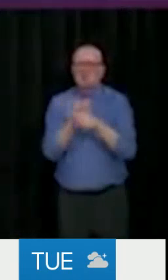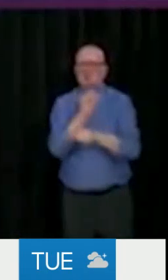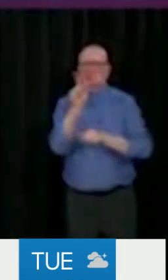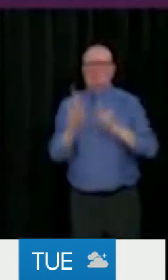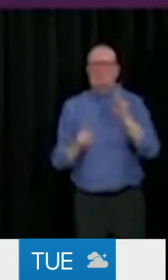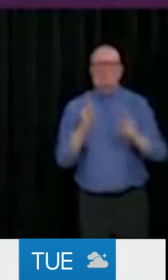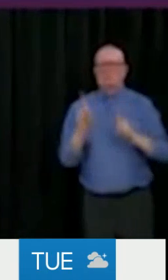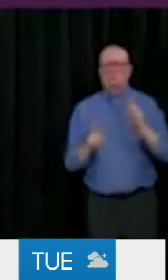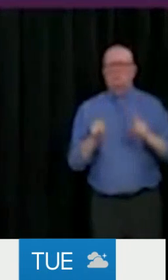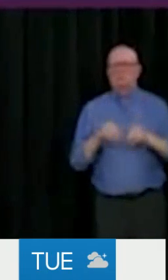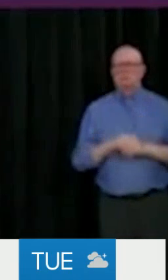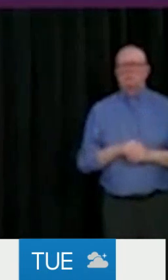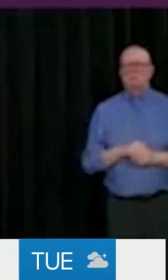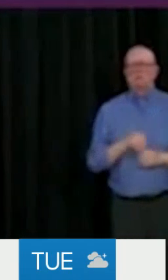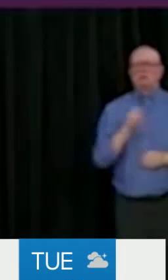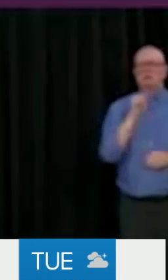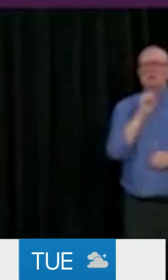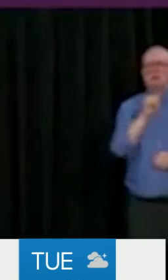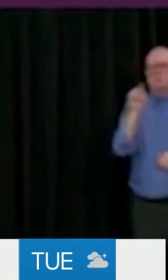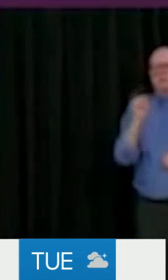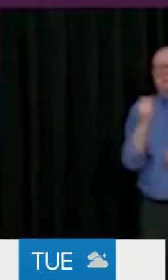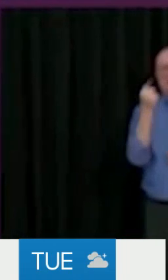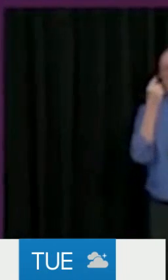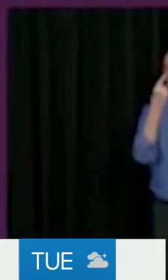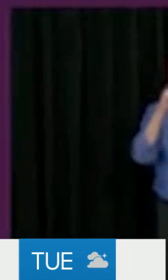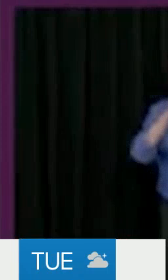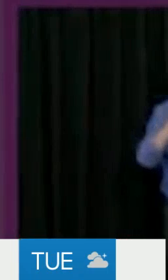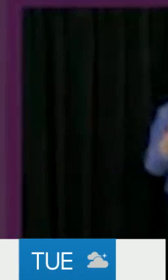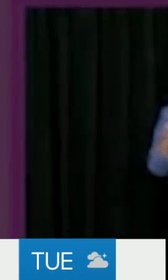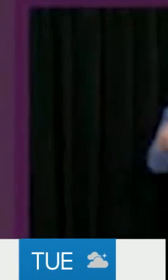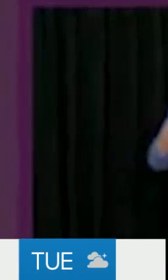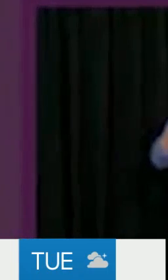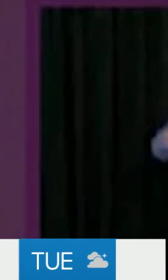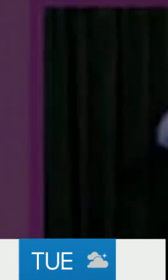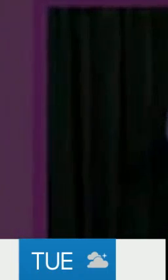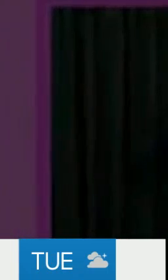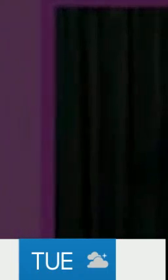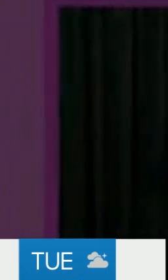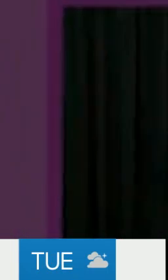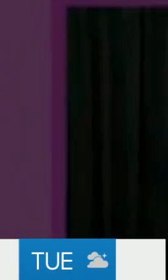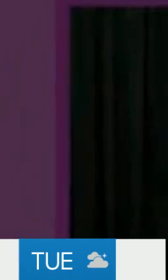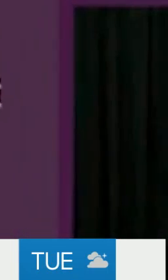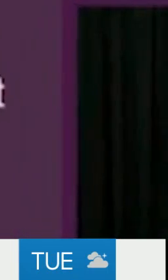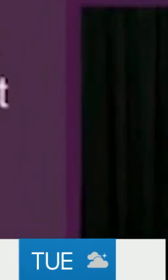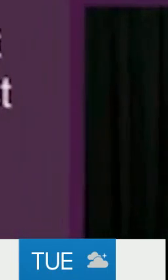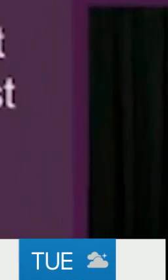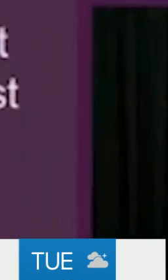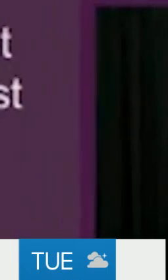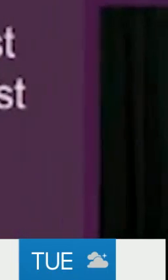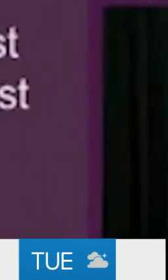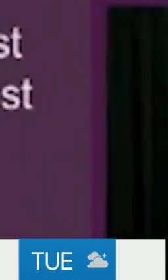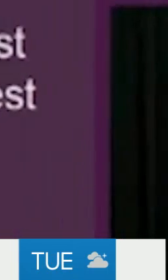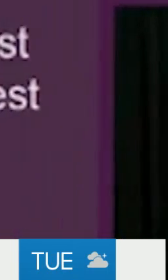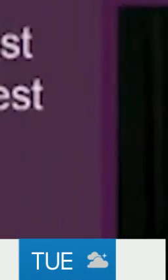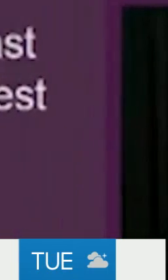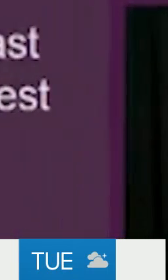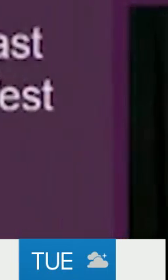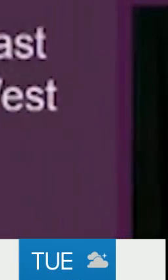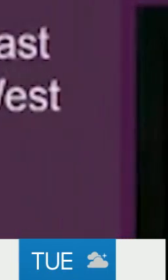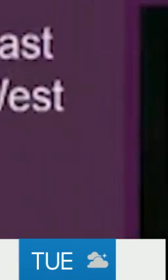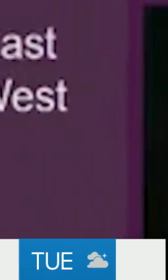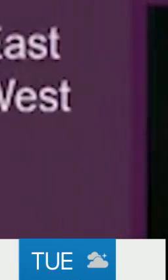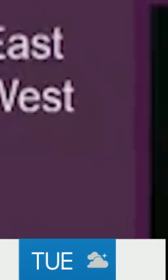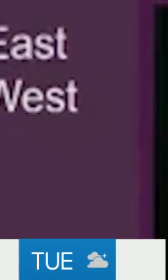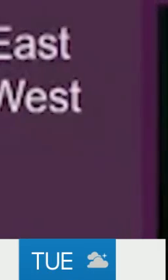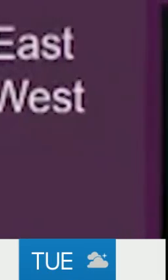Kenney also announcing new COVID care teams for 11 Alberta neighborhoods, including 9 here in Edmonton, as well as increased hotel capacity